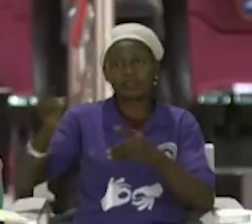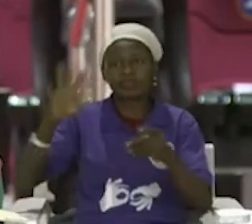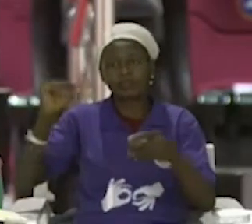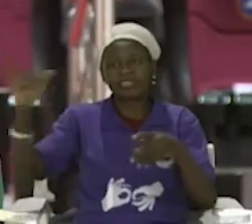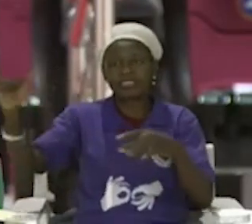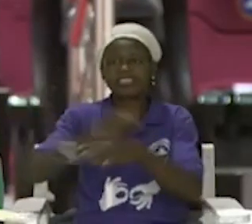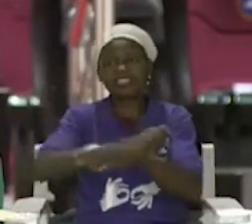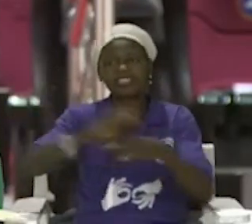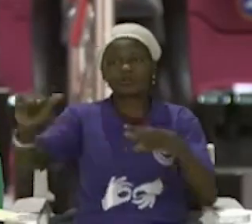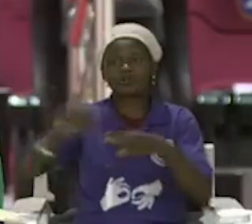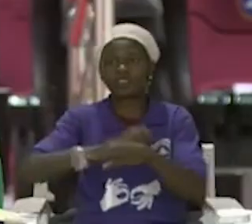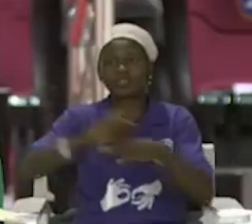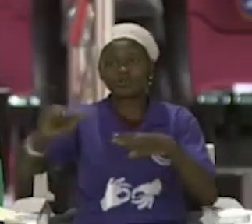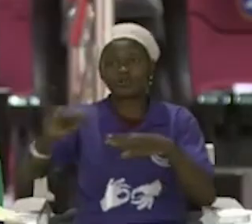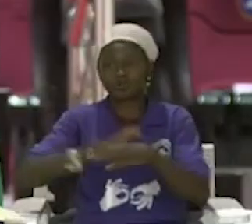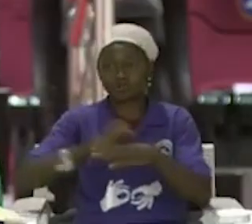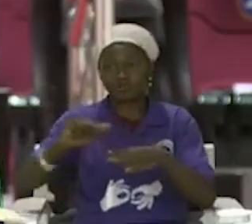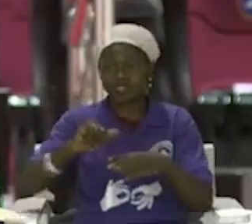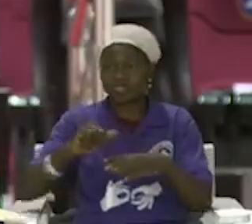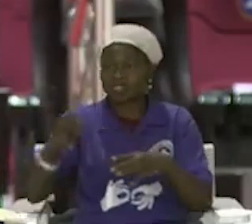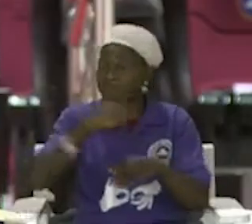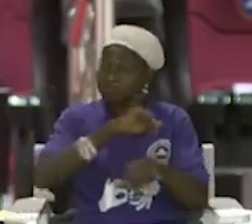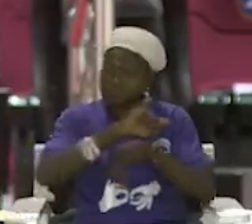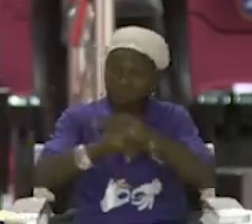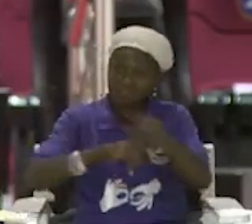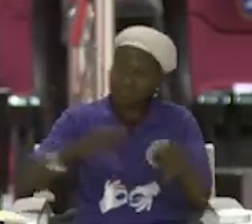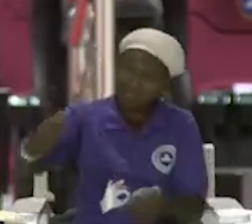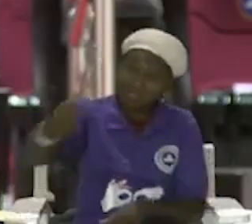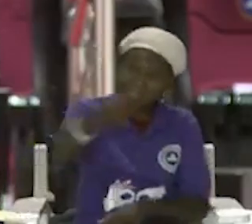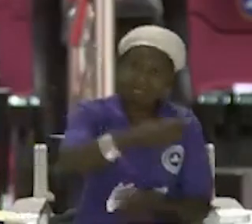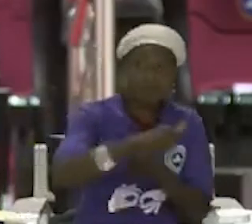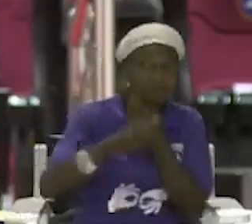Yahoo, you are deceiving yourself.